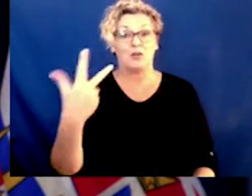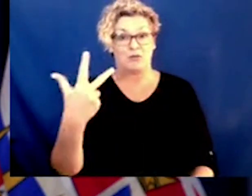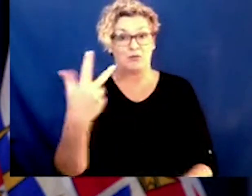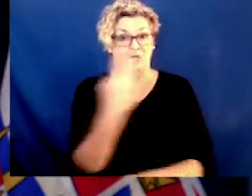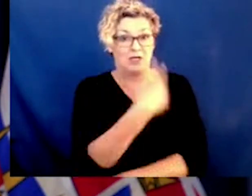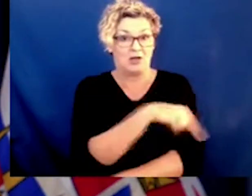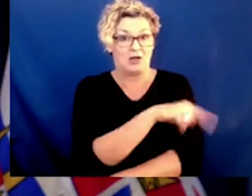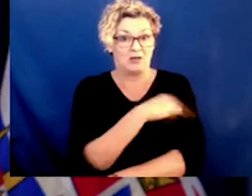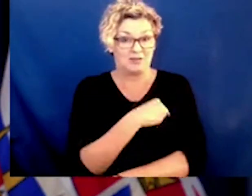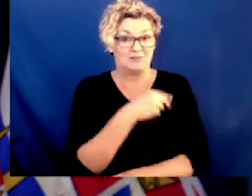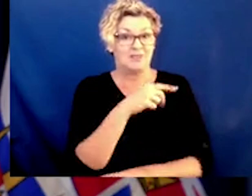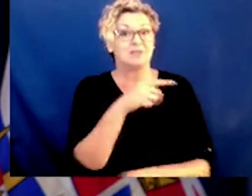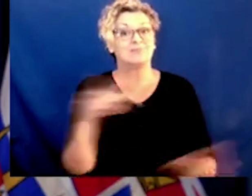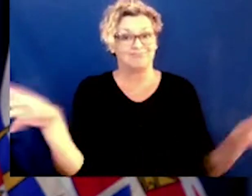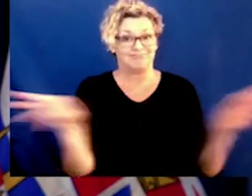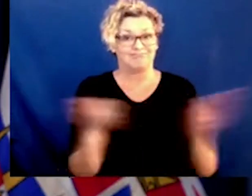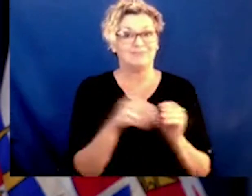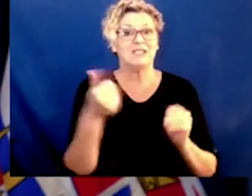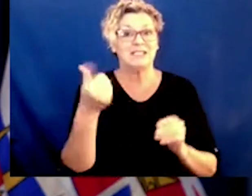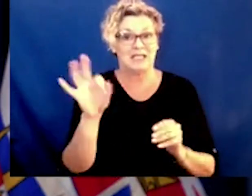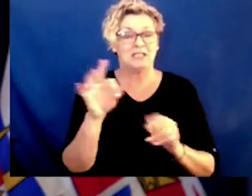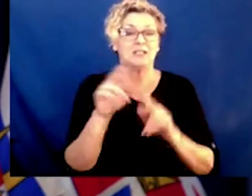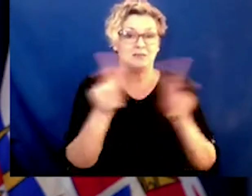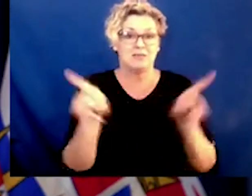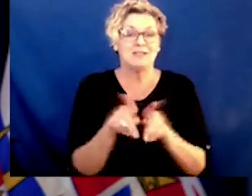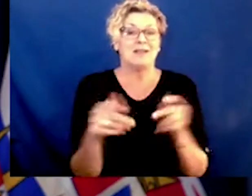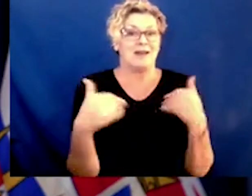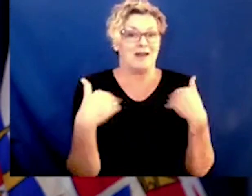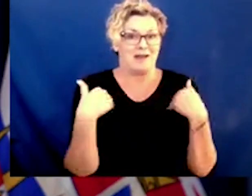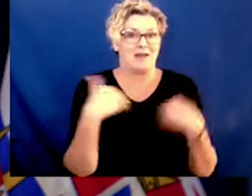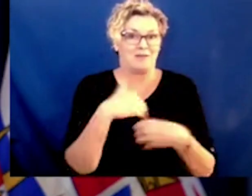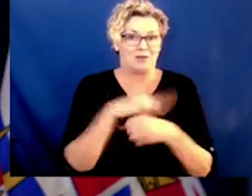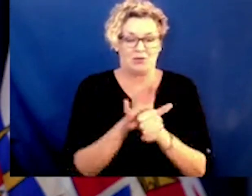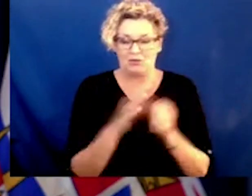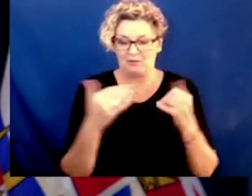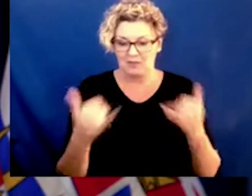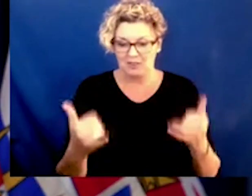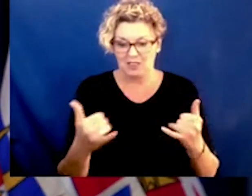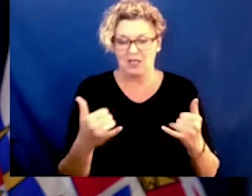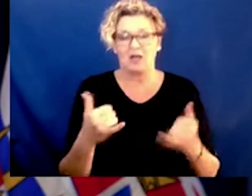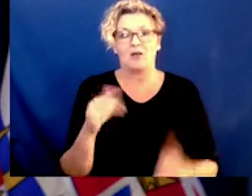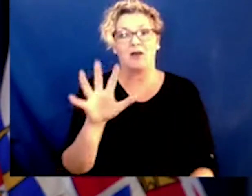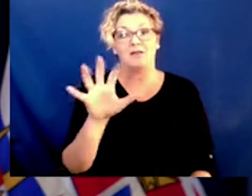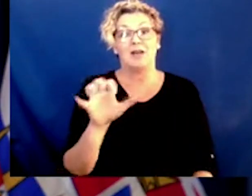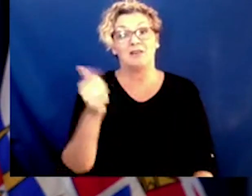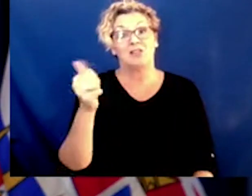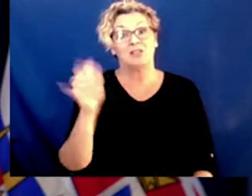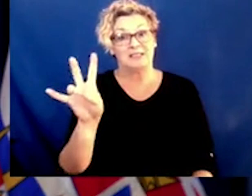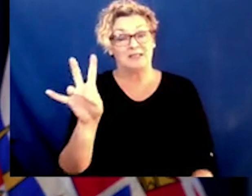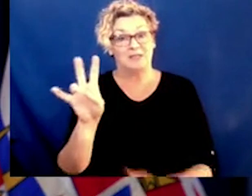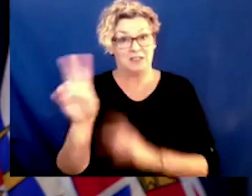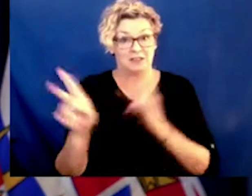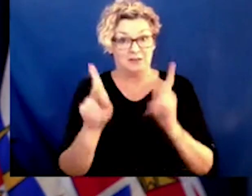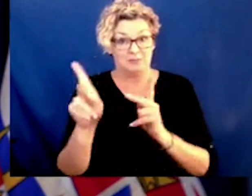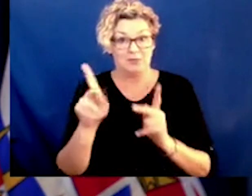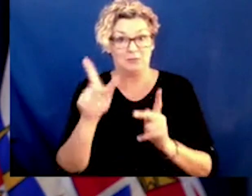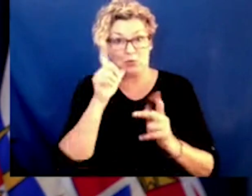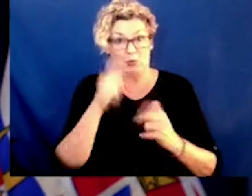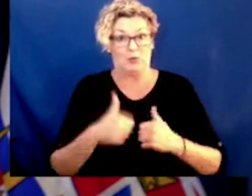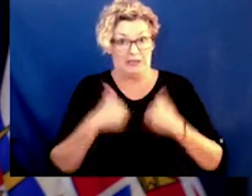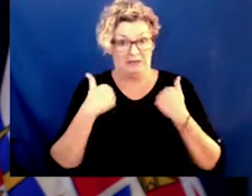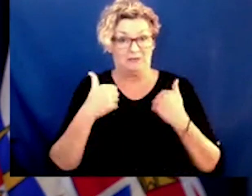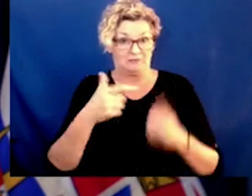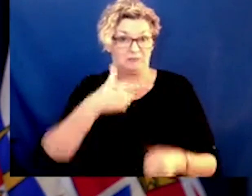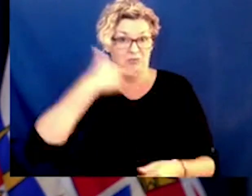now, leaving us with 19 active outbreaks in the healthcare system, 16 in long-term care and assisted living, and 3 in acute care